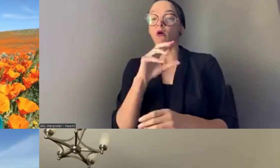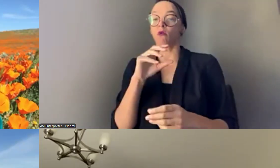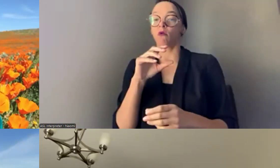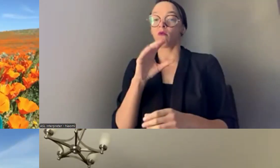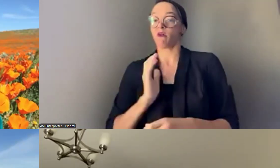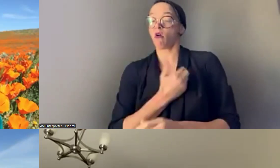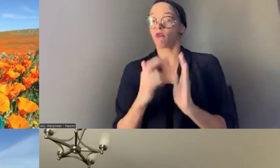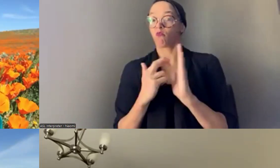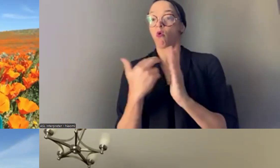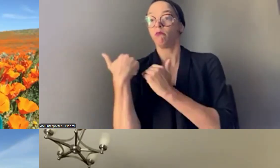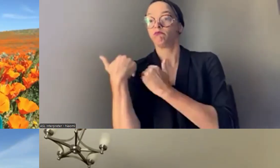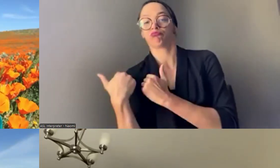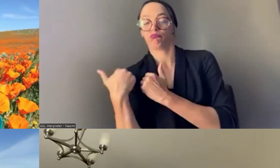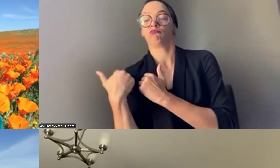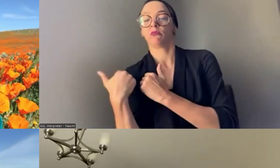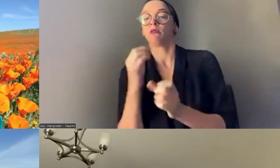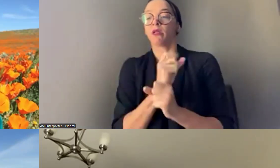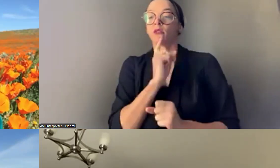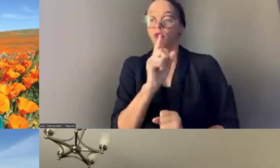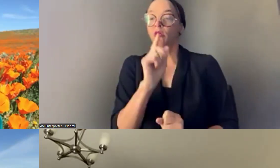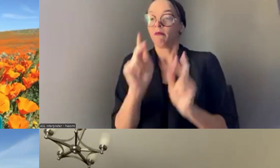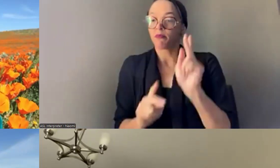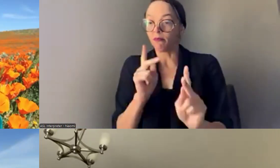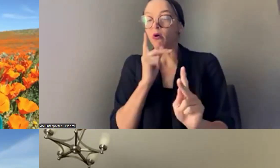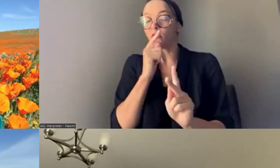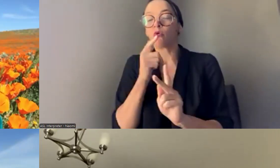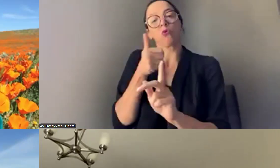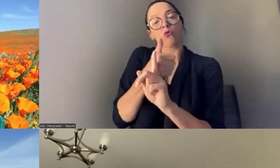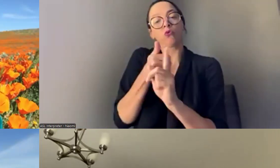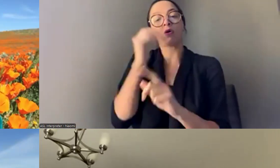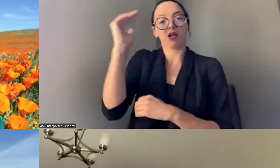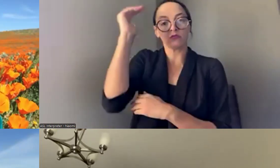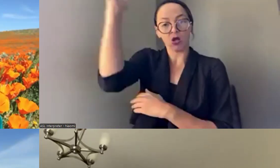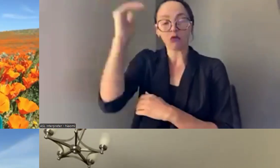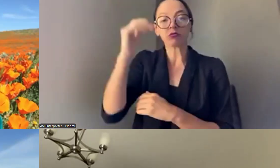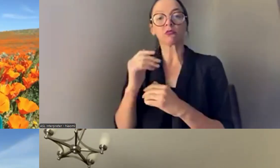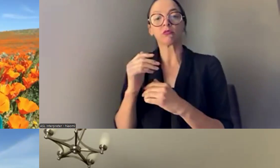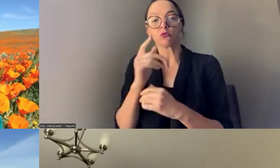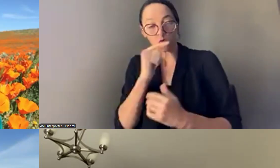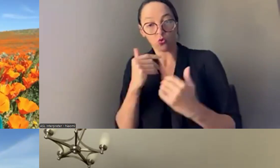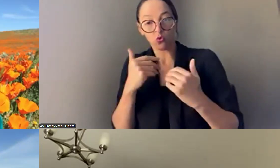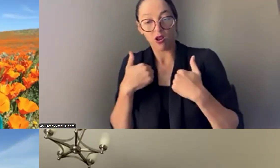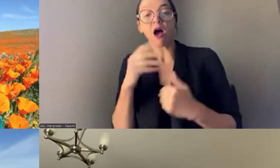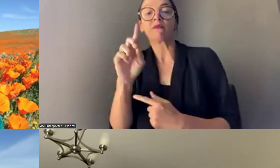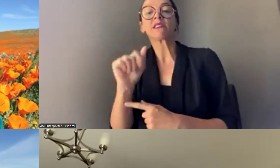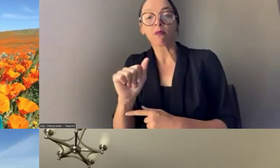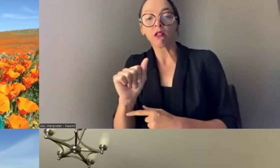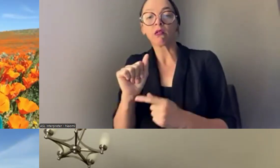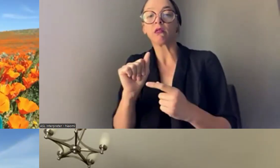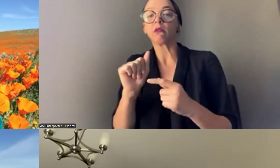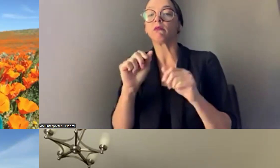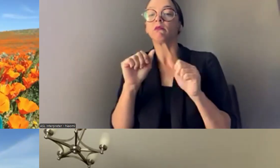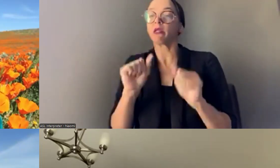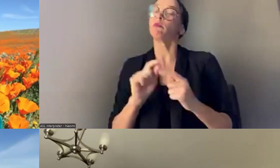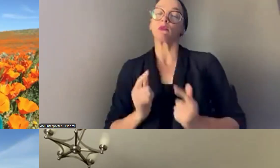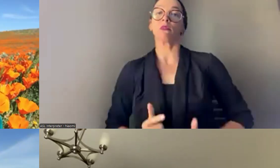all ages can live life just like those without disabilities. So that is the